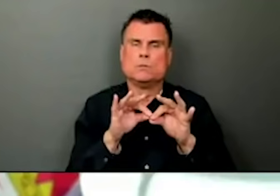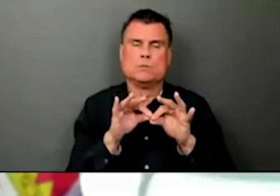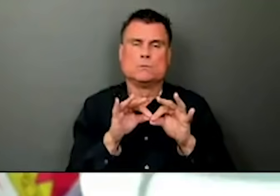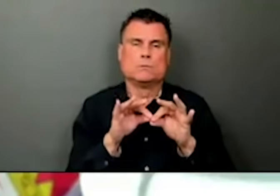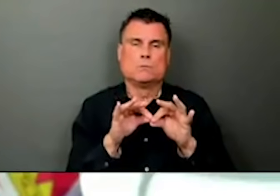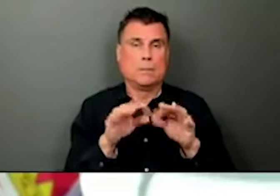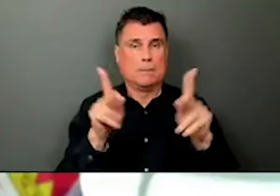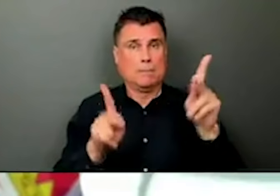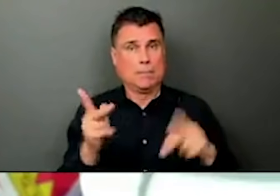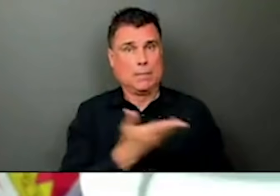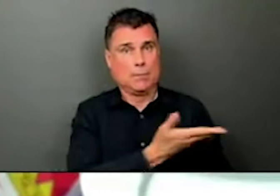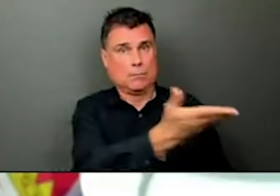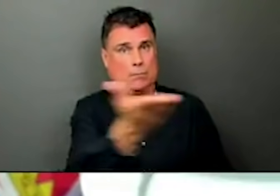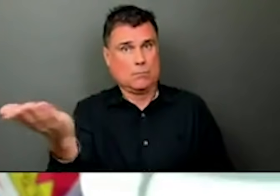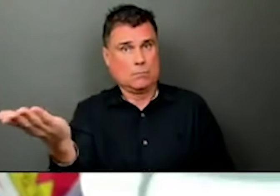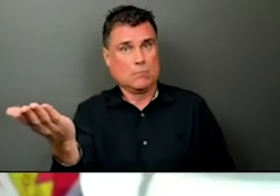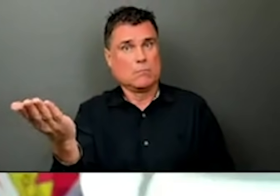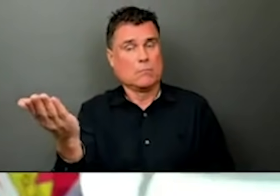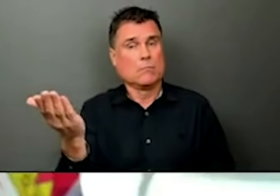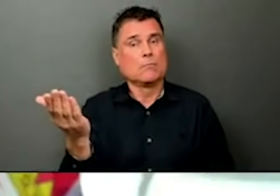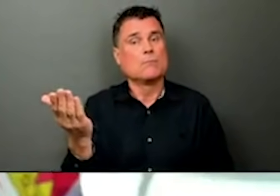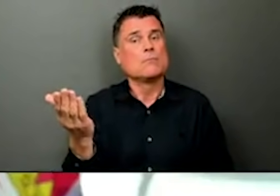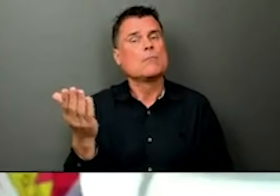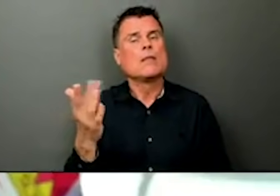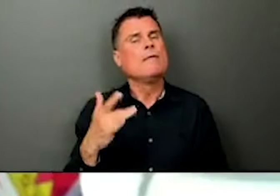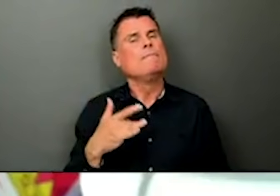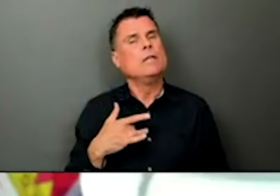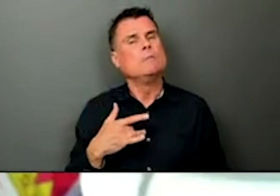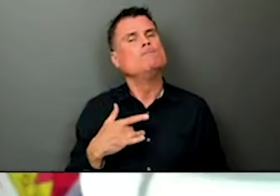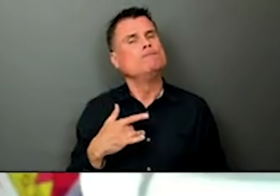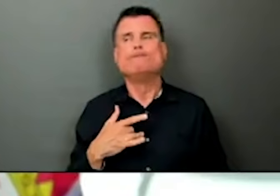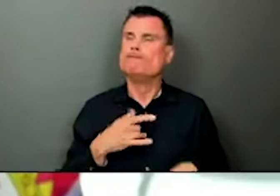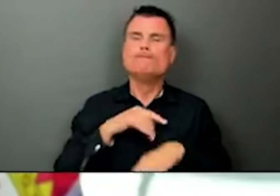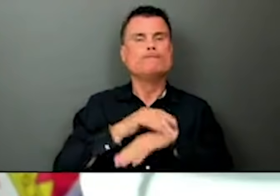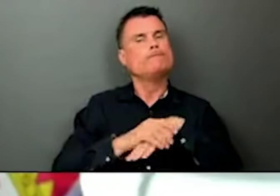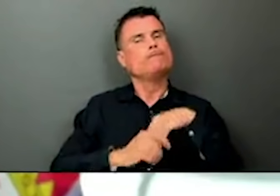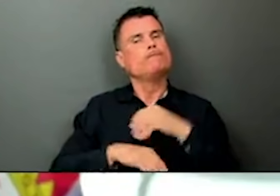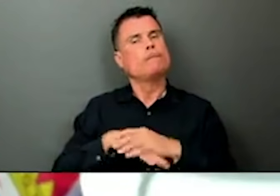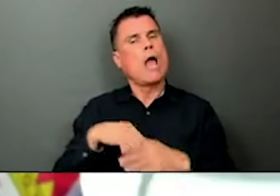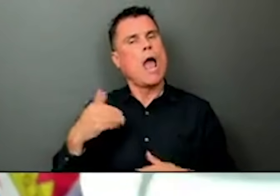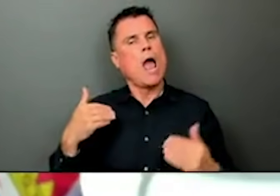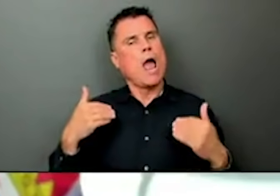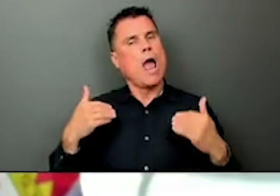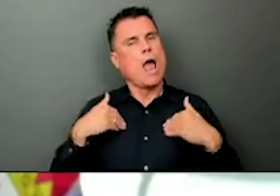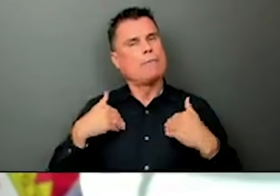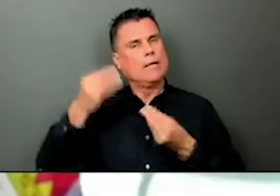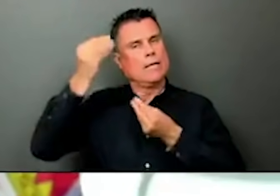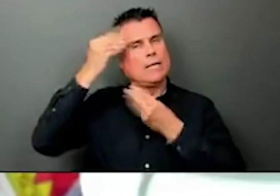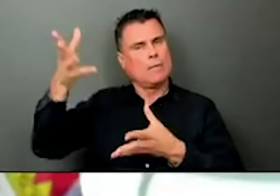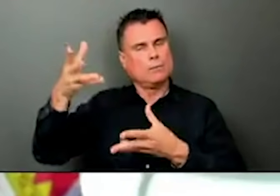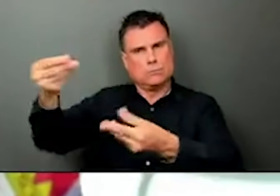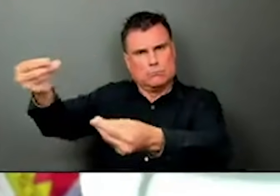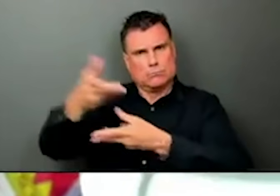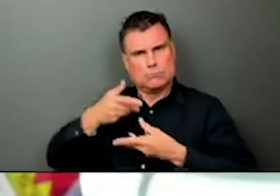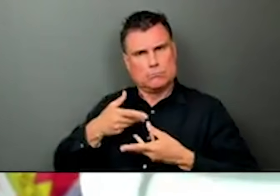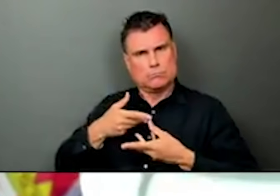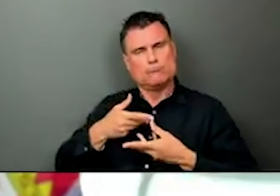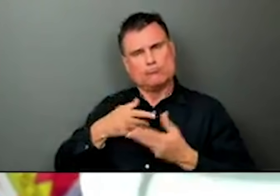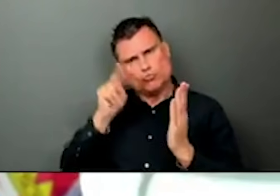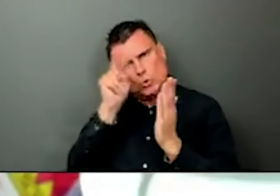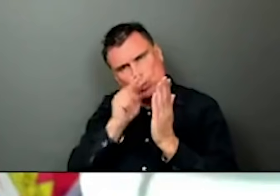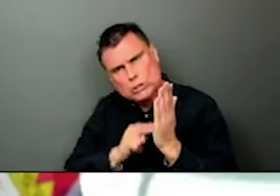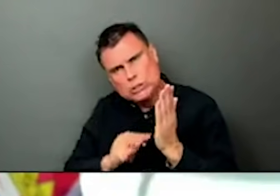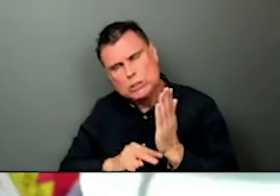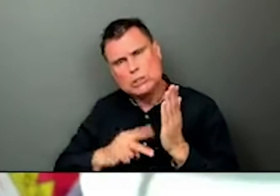the factors that go into that decision. And one of the important things about AstraZeneca vaccine and having the same vaccine is that